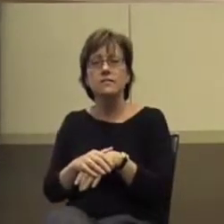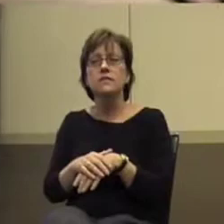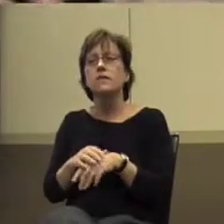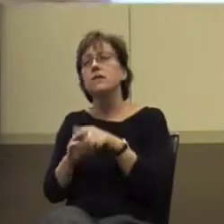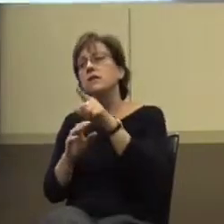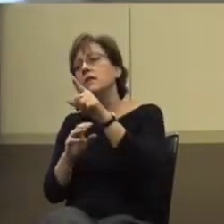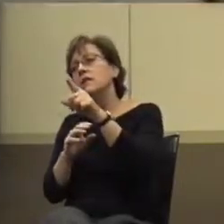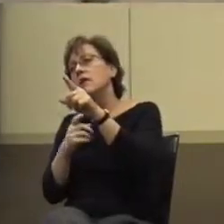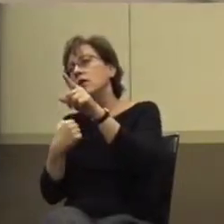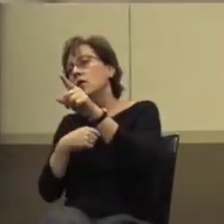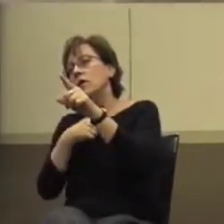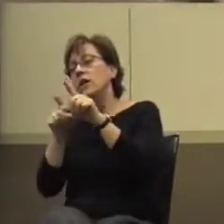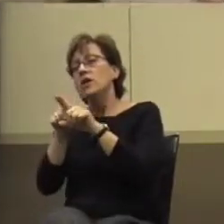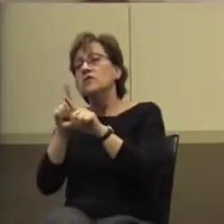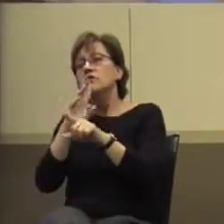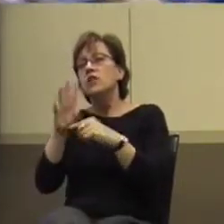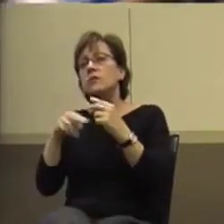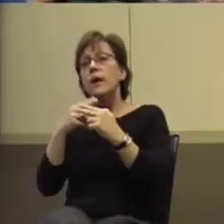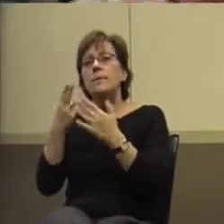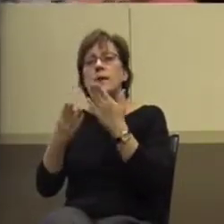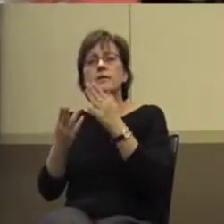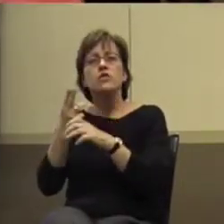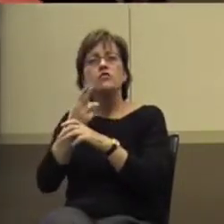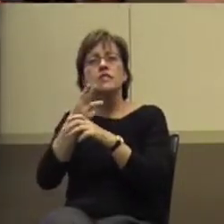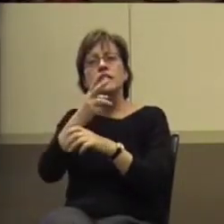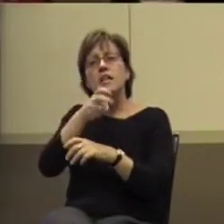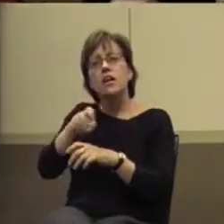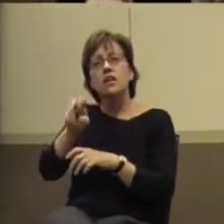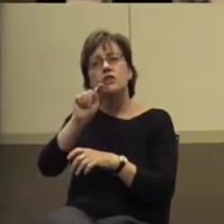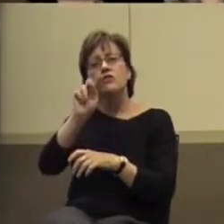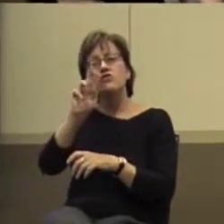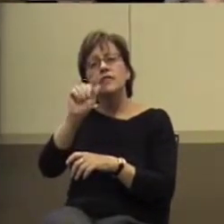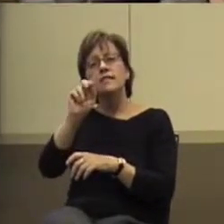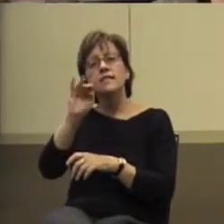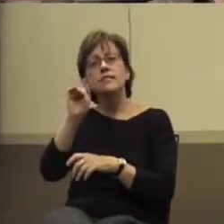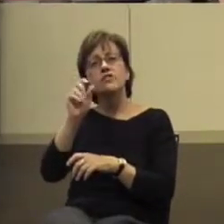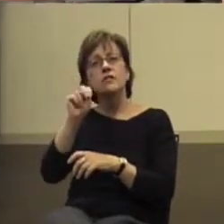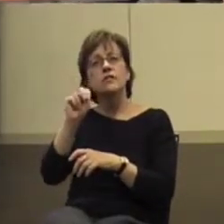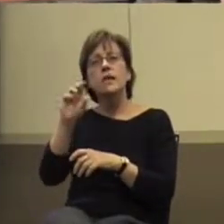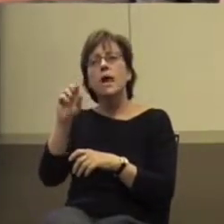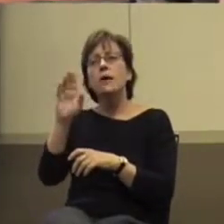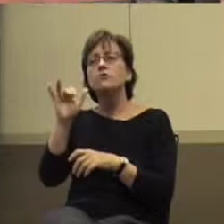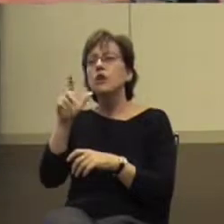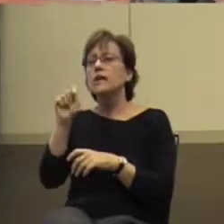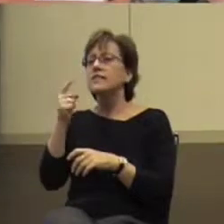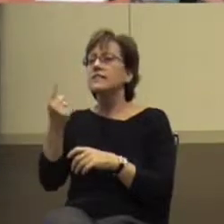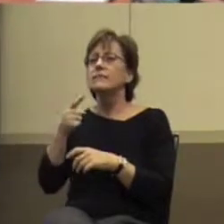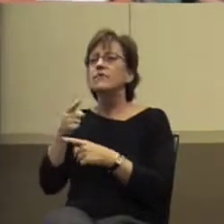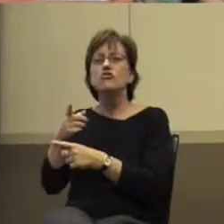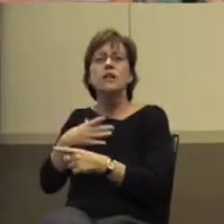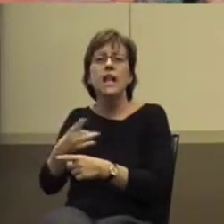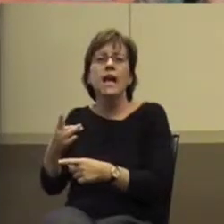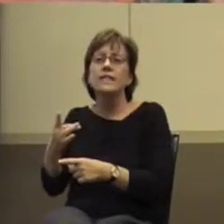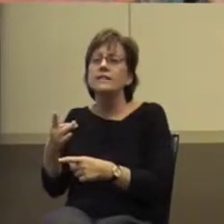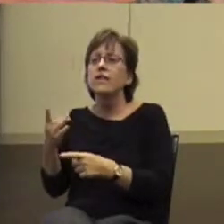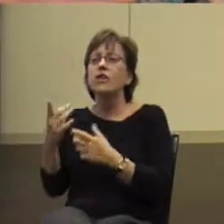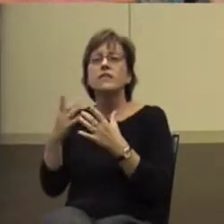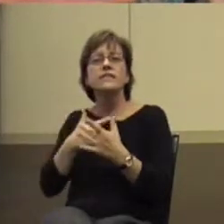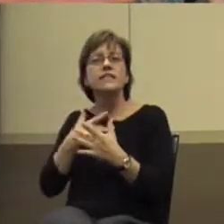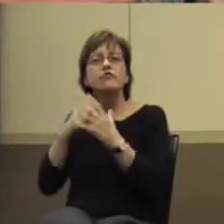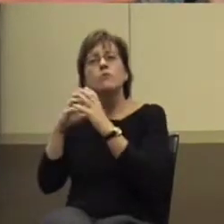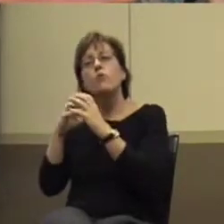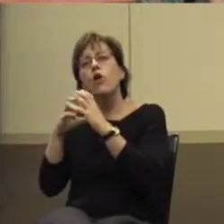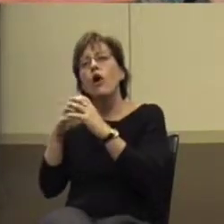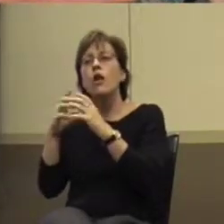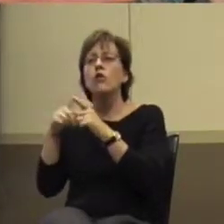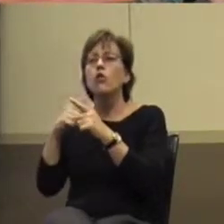talked about maybe using a transition object. It's something that she likes. She can carry with her a sensory ball or